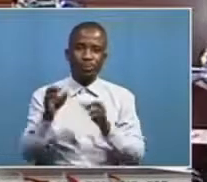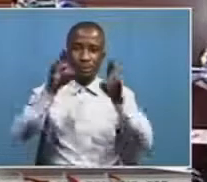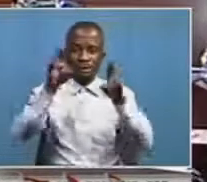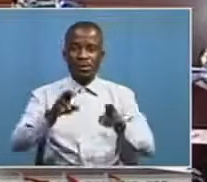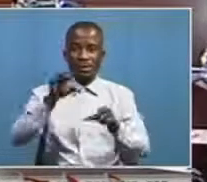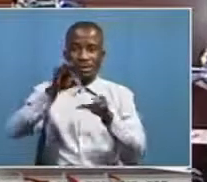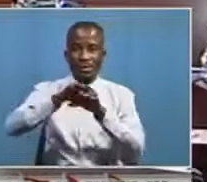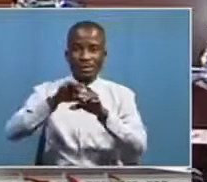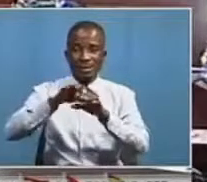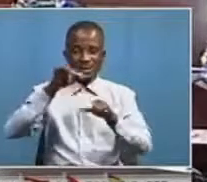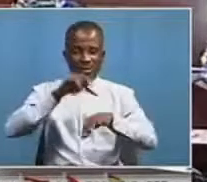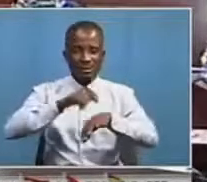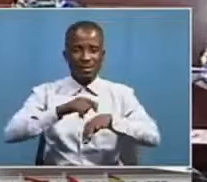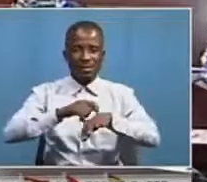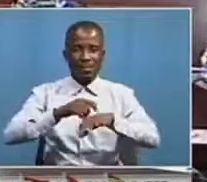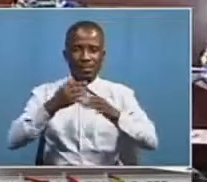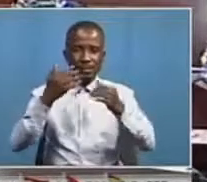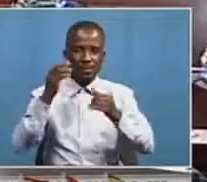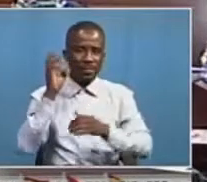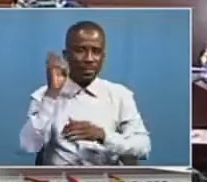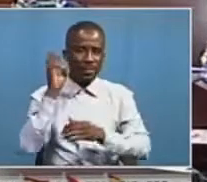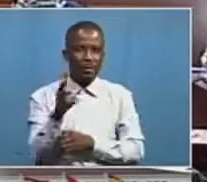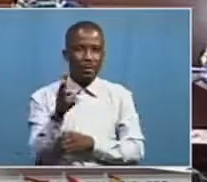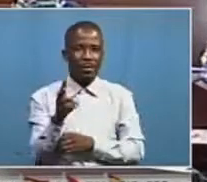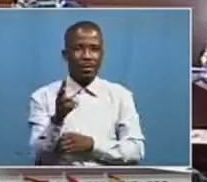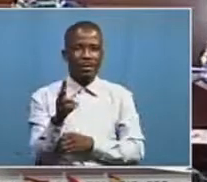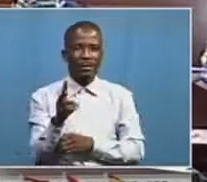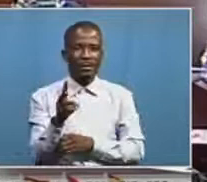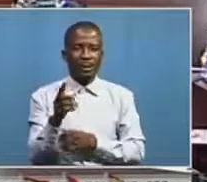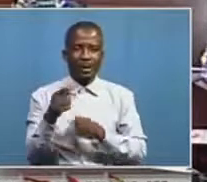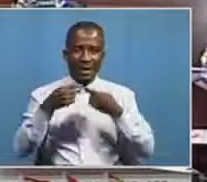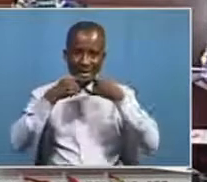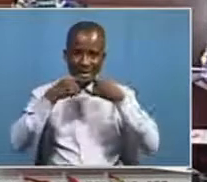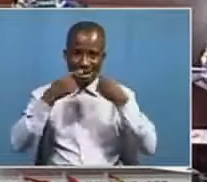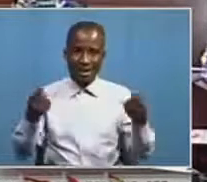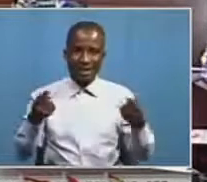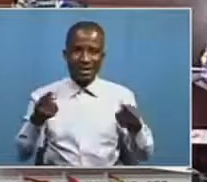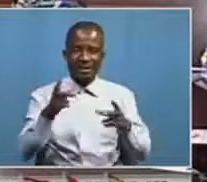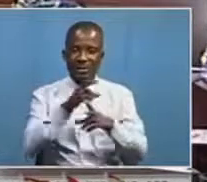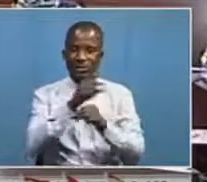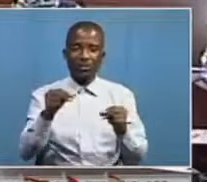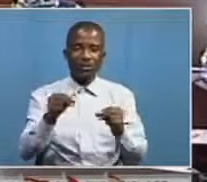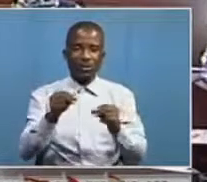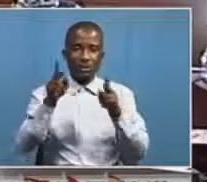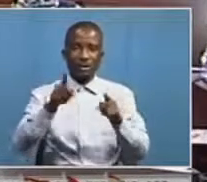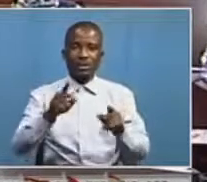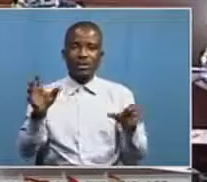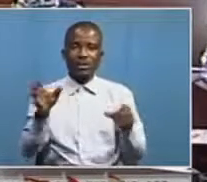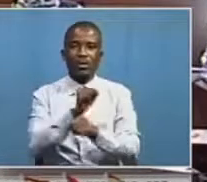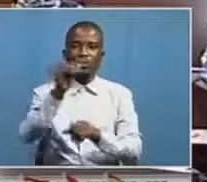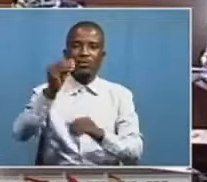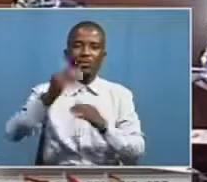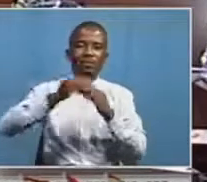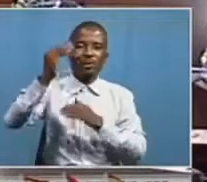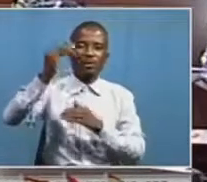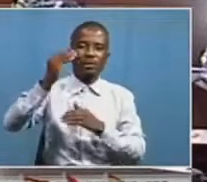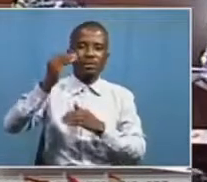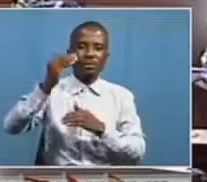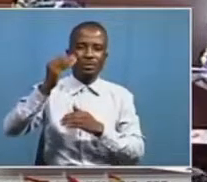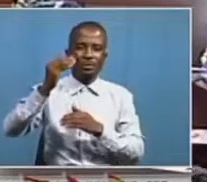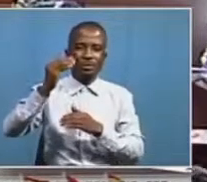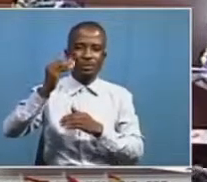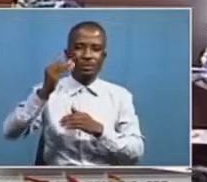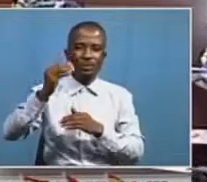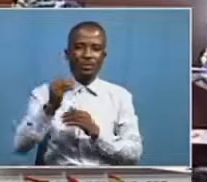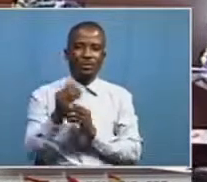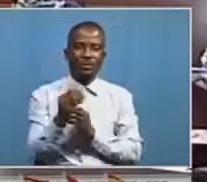the election that it declare that no candidate won more than 50% of the votes.